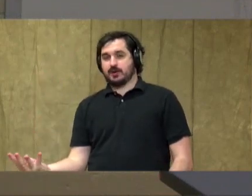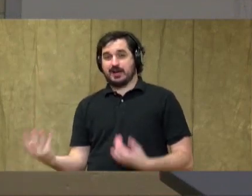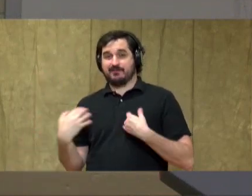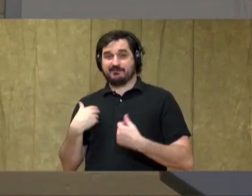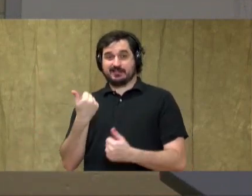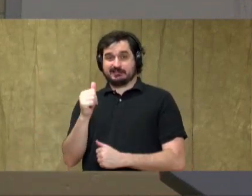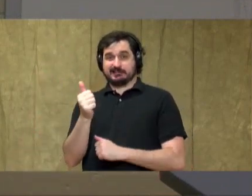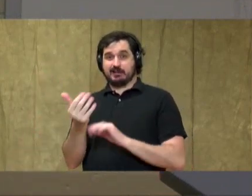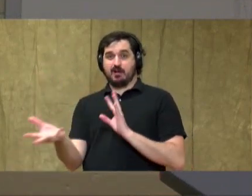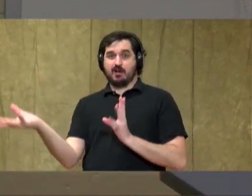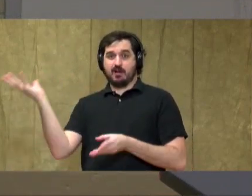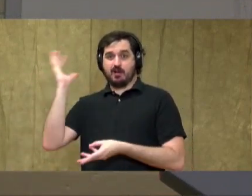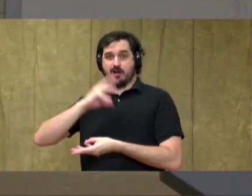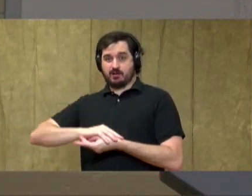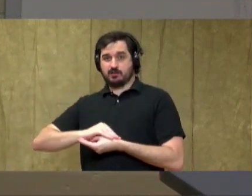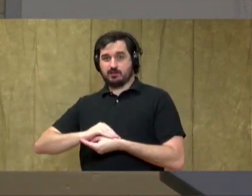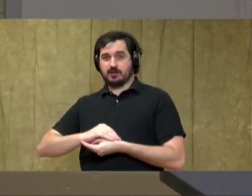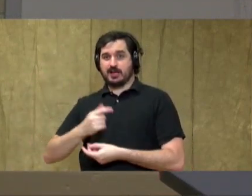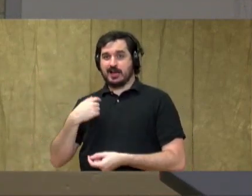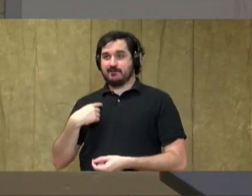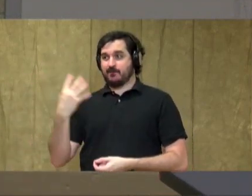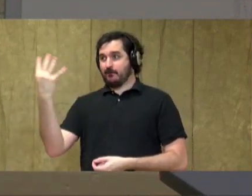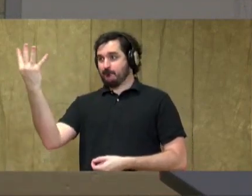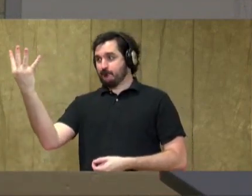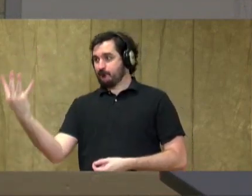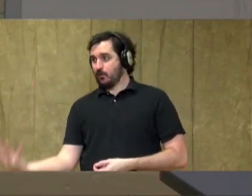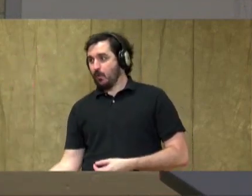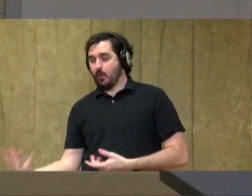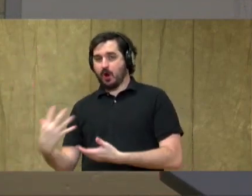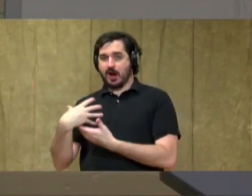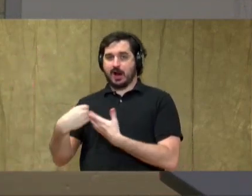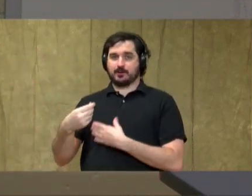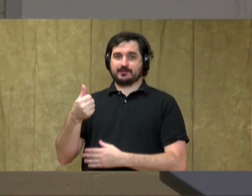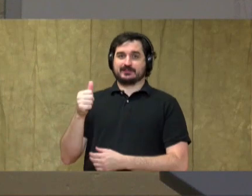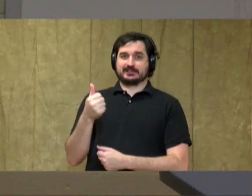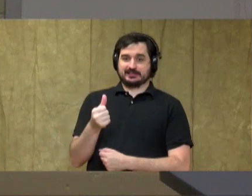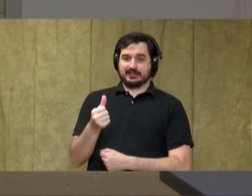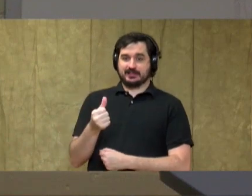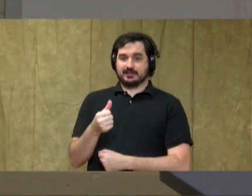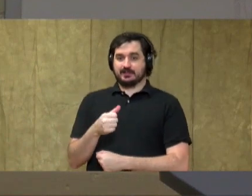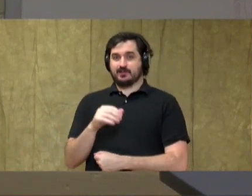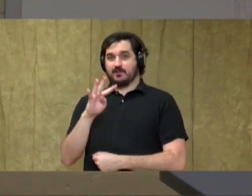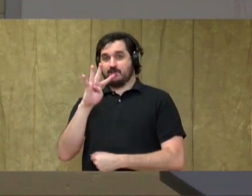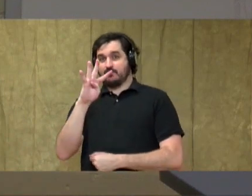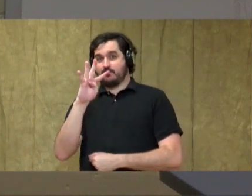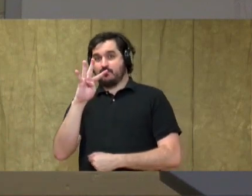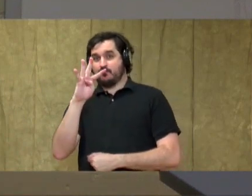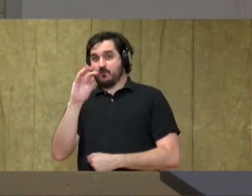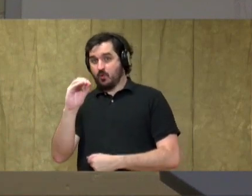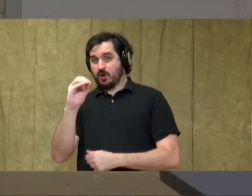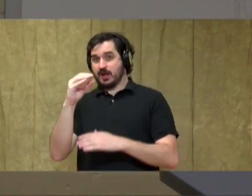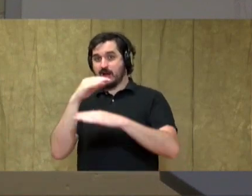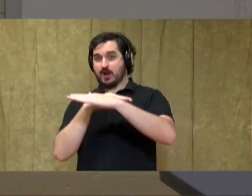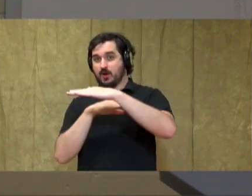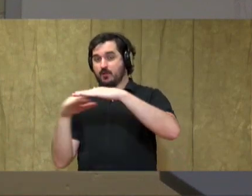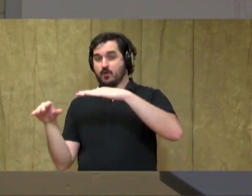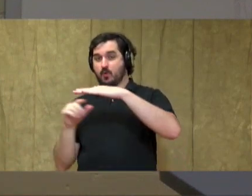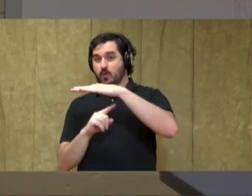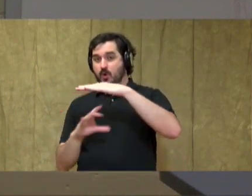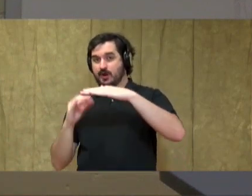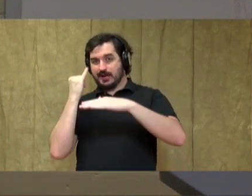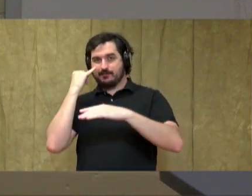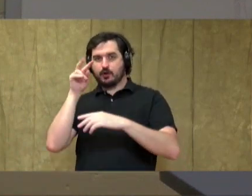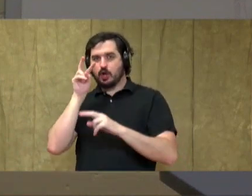have 4 tenths or 40 hundredths. If you look at each